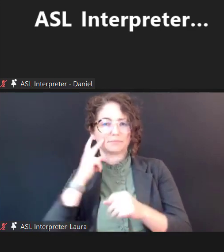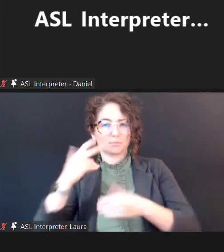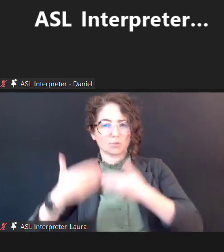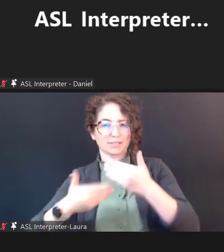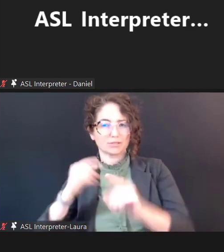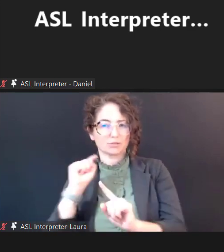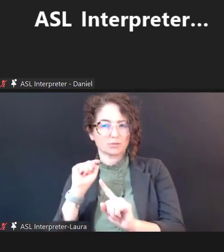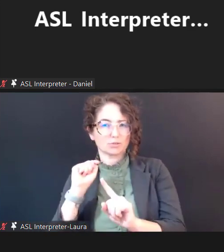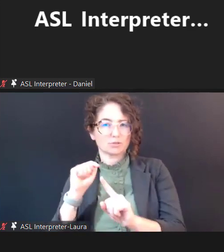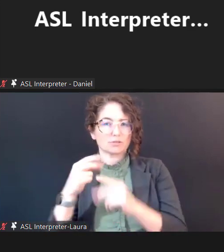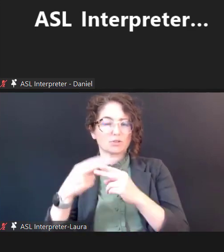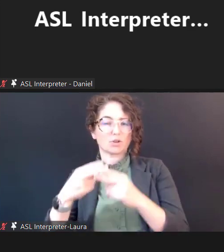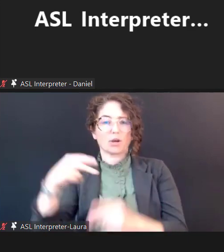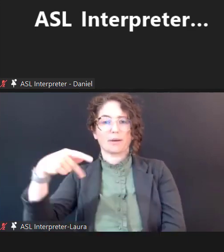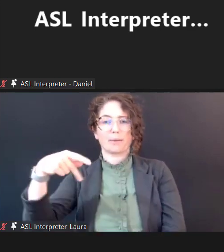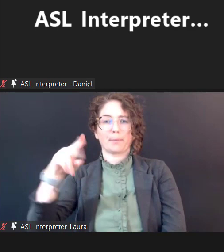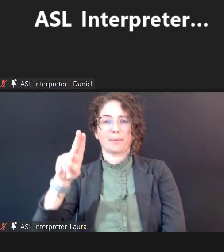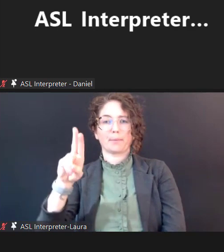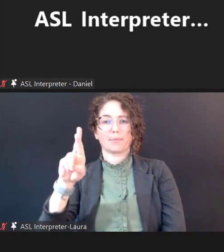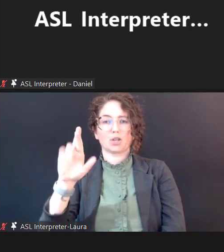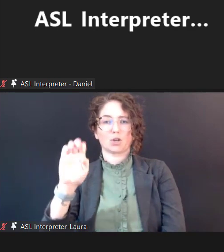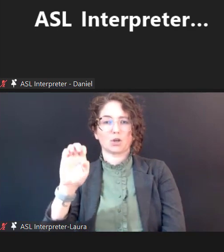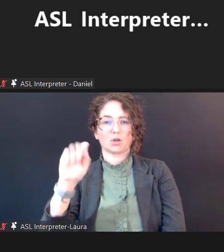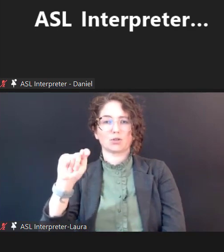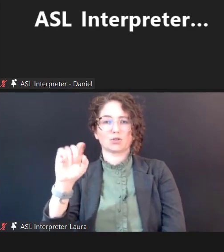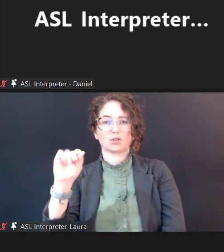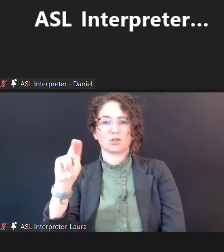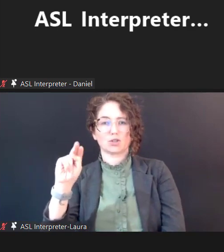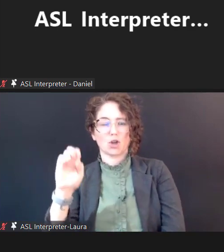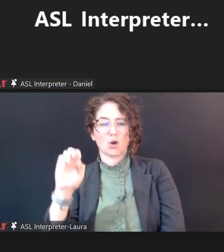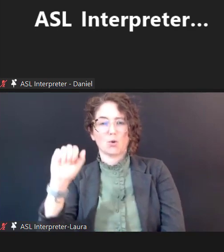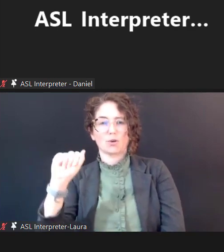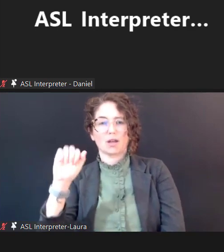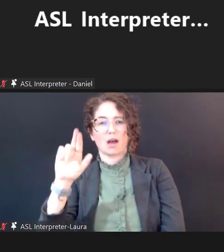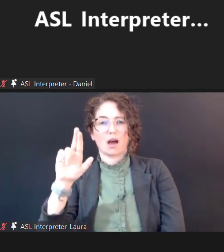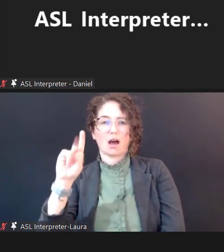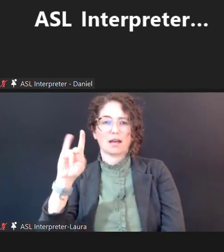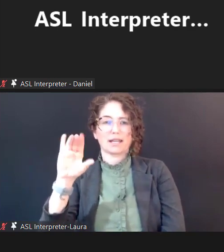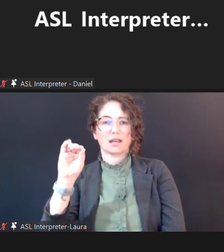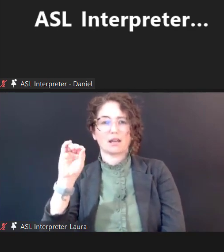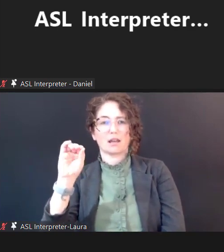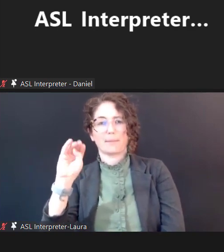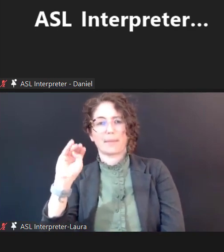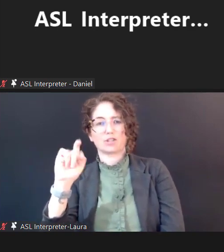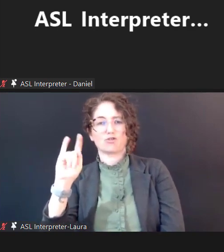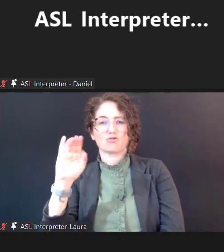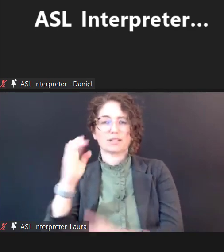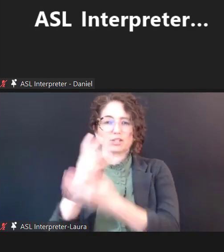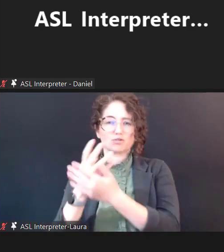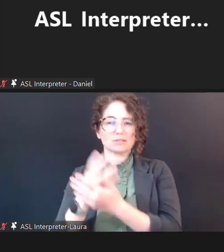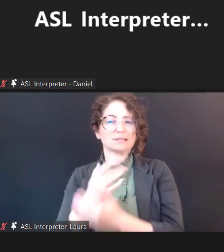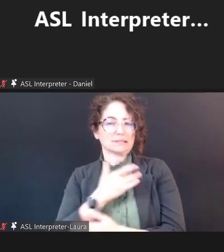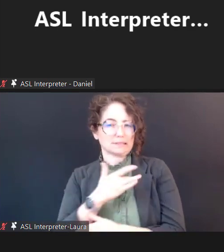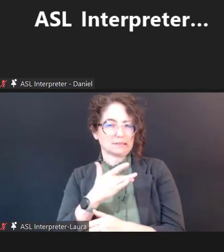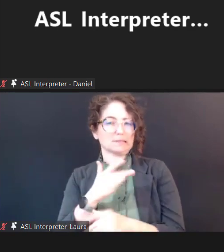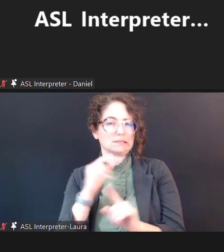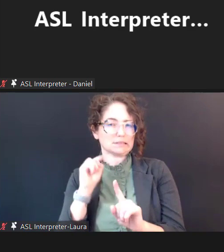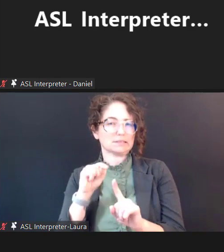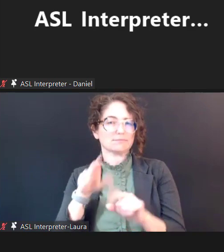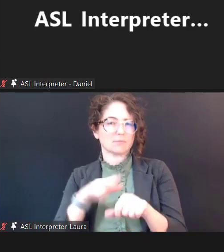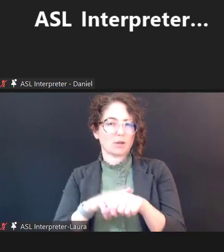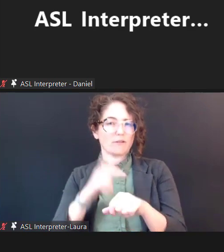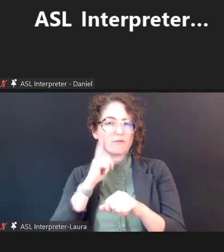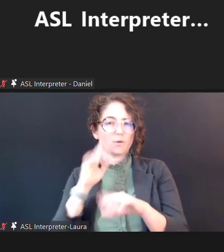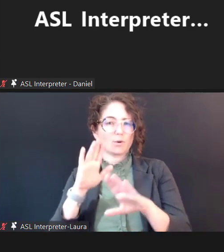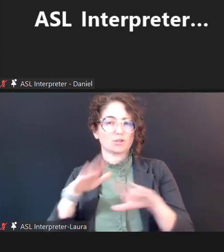procedure, pure tone audiometry hearing screening, which has historically been the most commonly used method for screening children 3 years of age